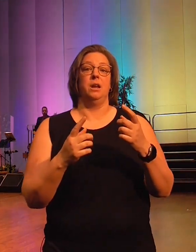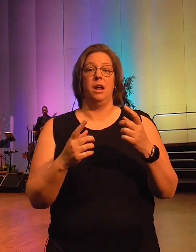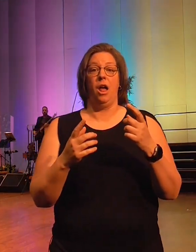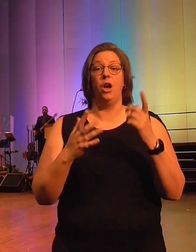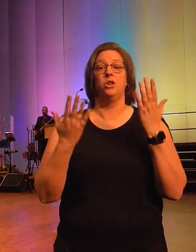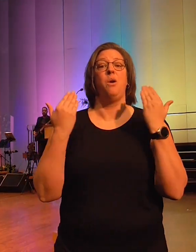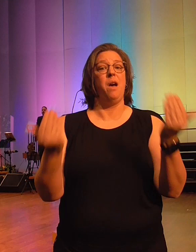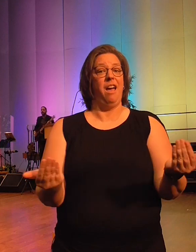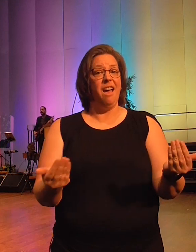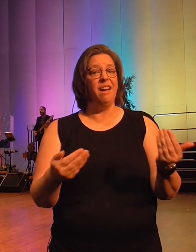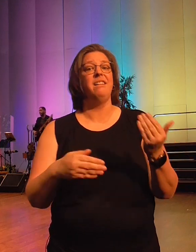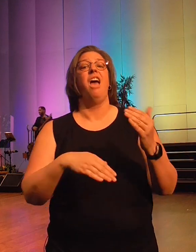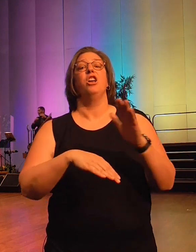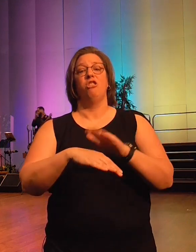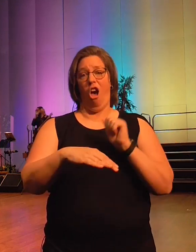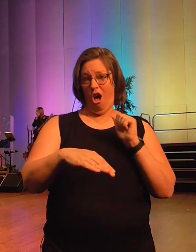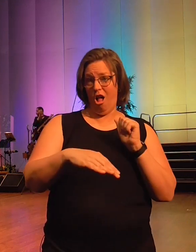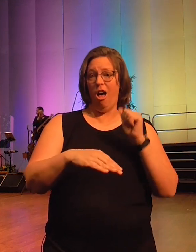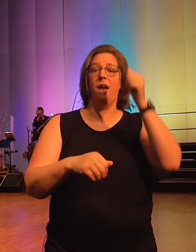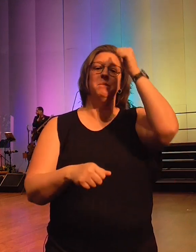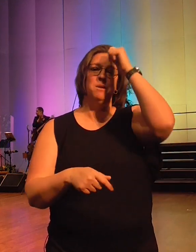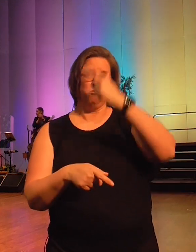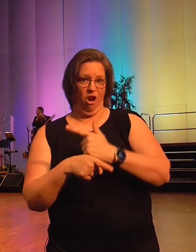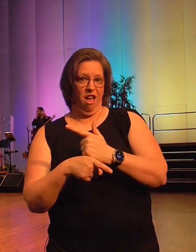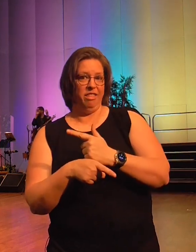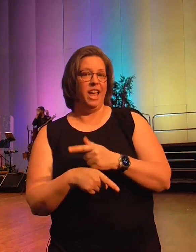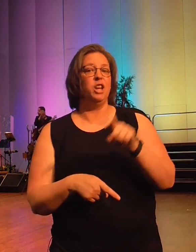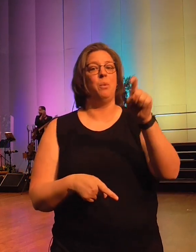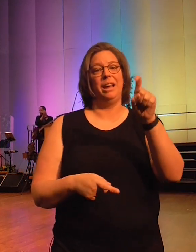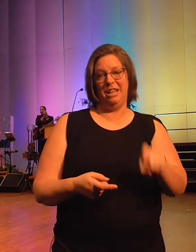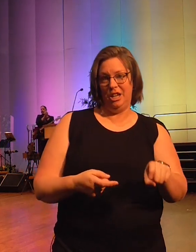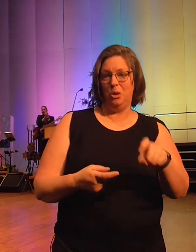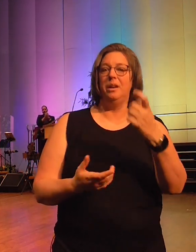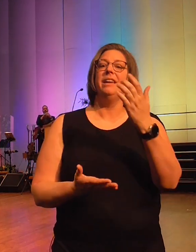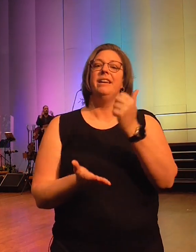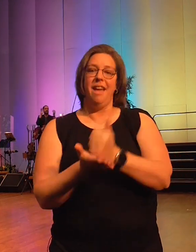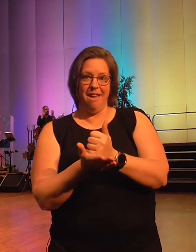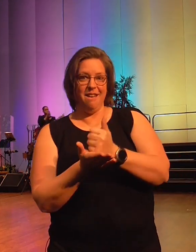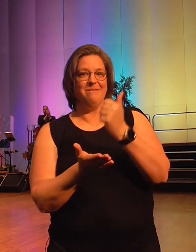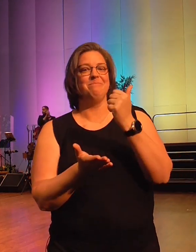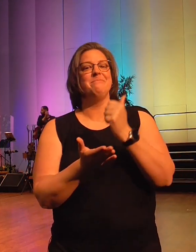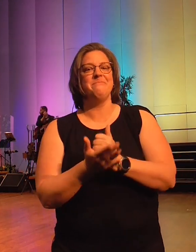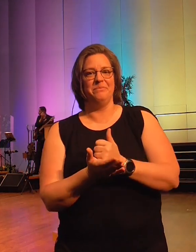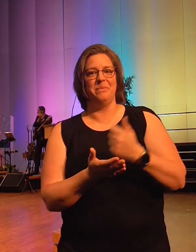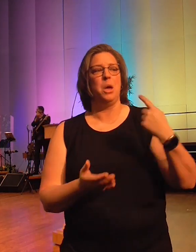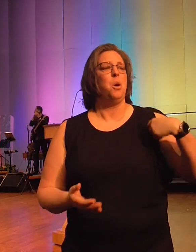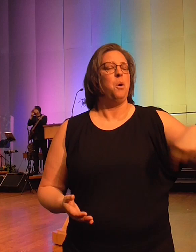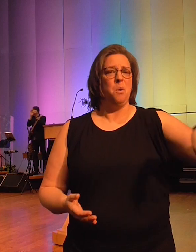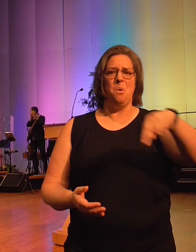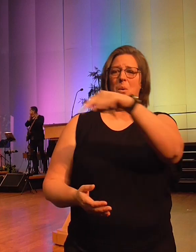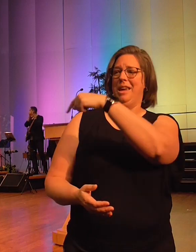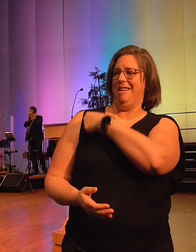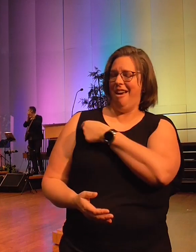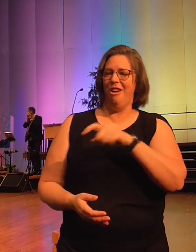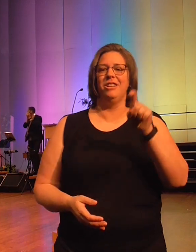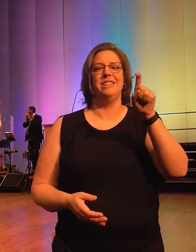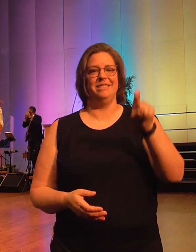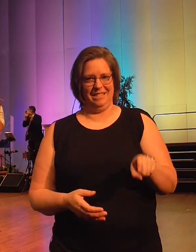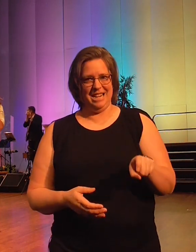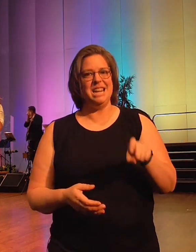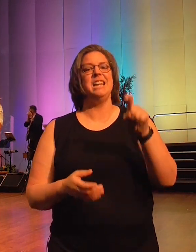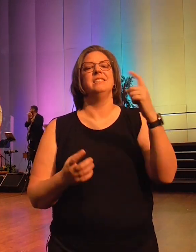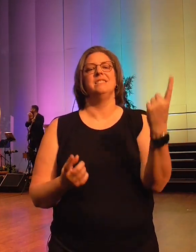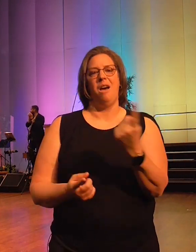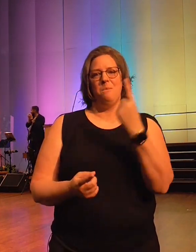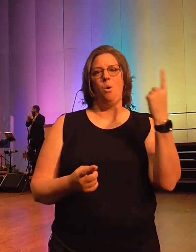Call on me, brother, when you need a hand. We all need somebody